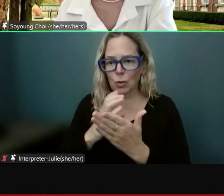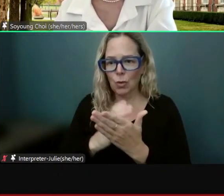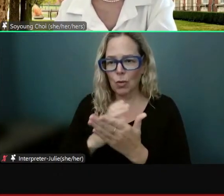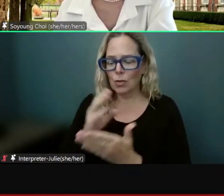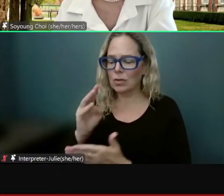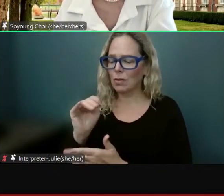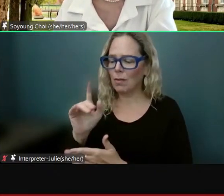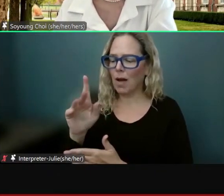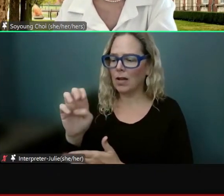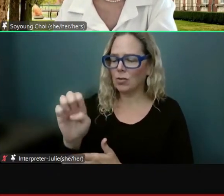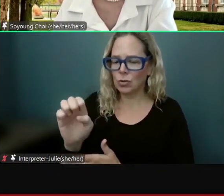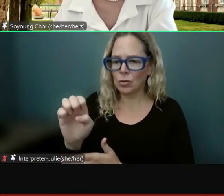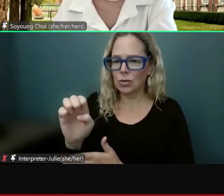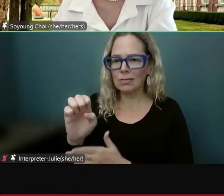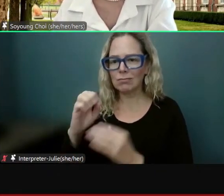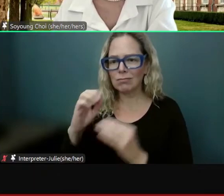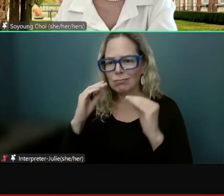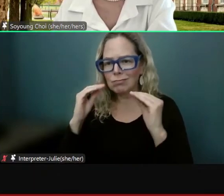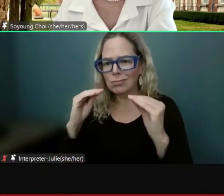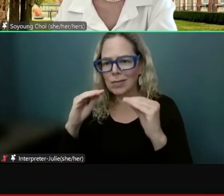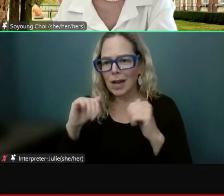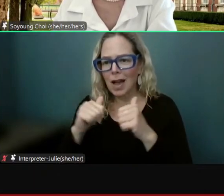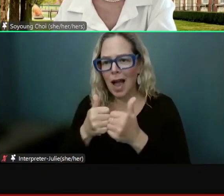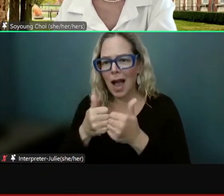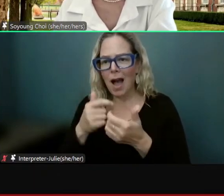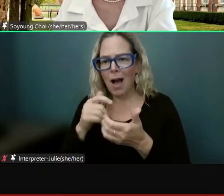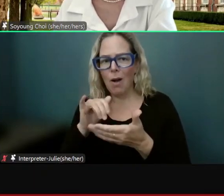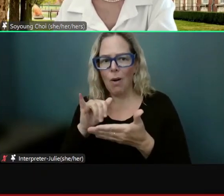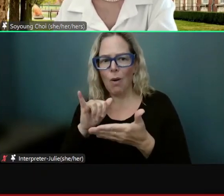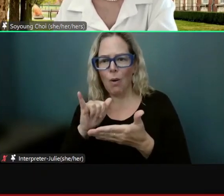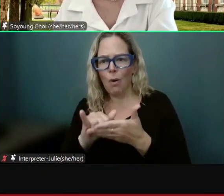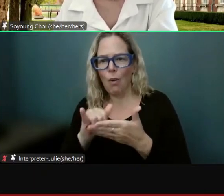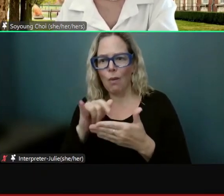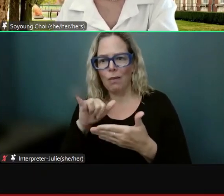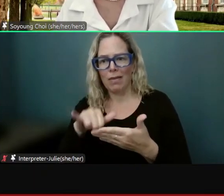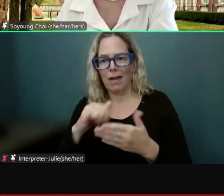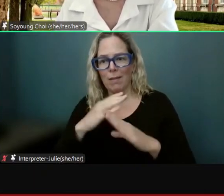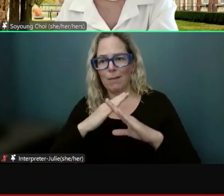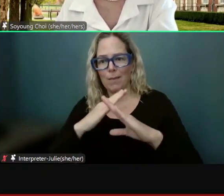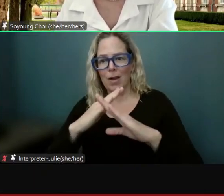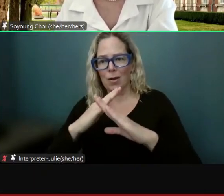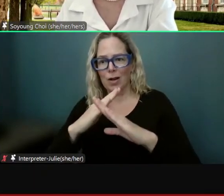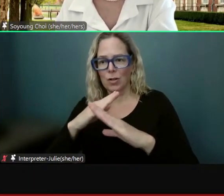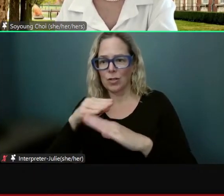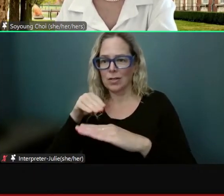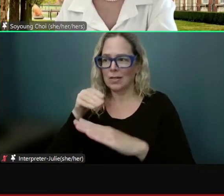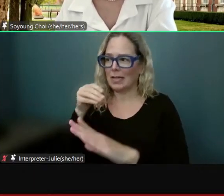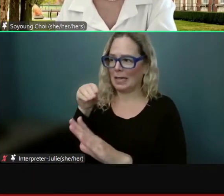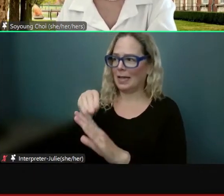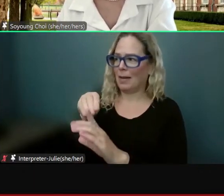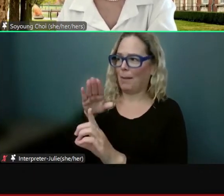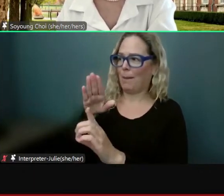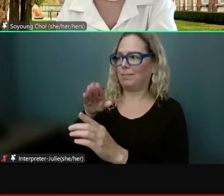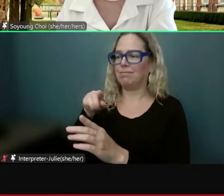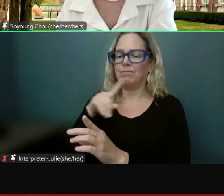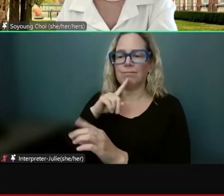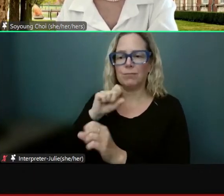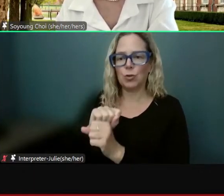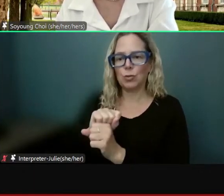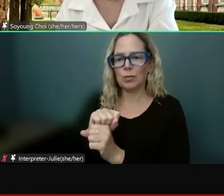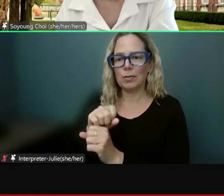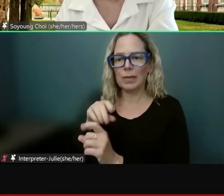how barriers to access impact patient care, especially for individuals with